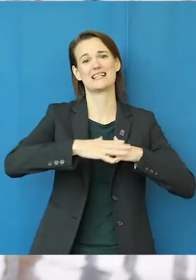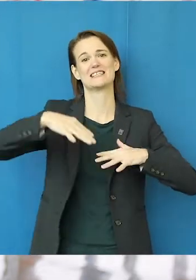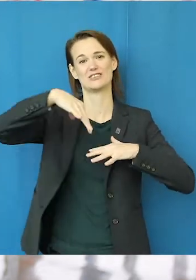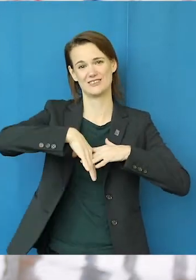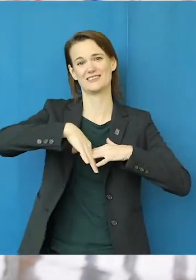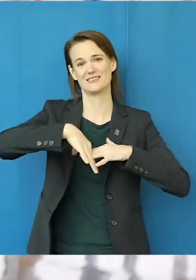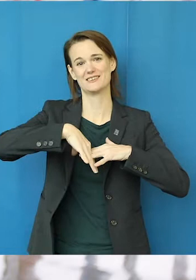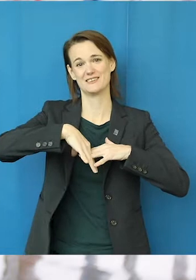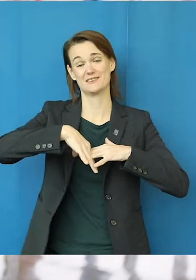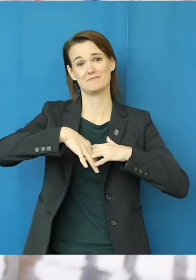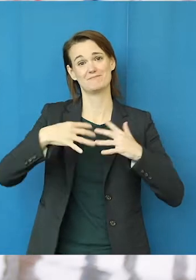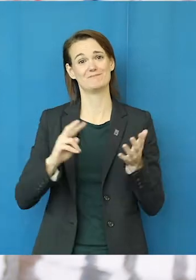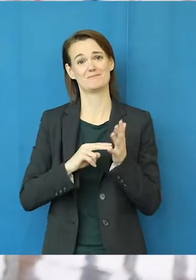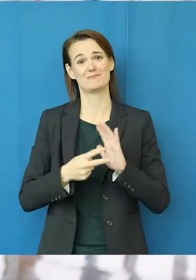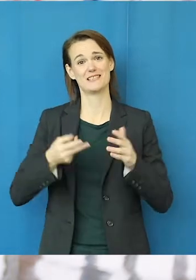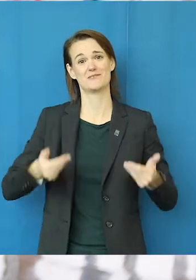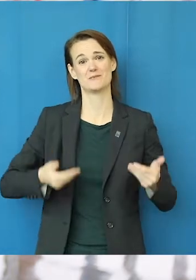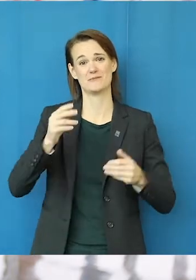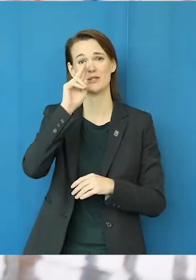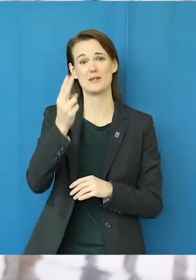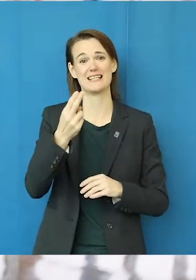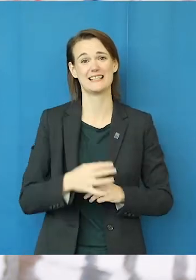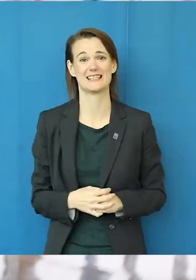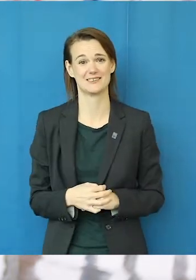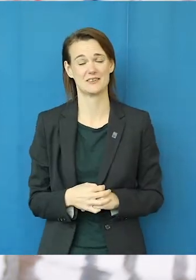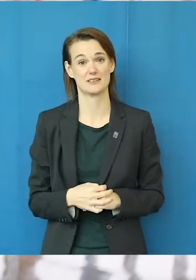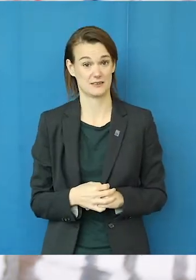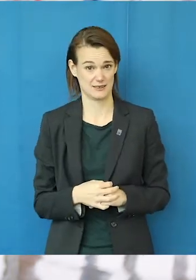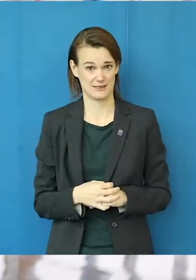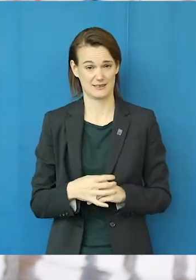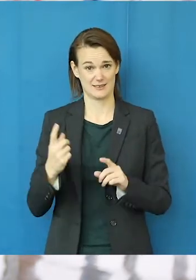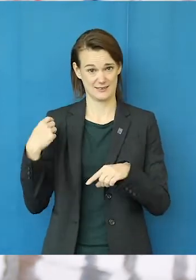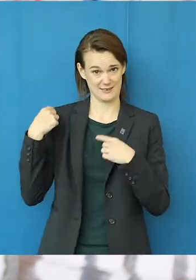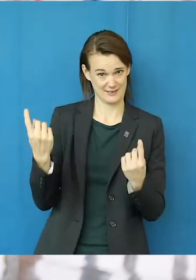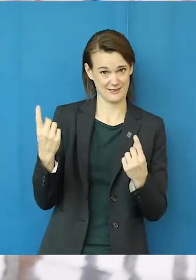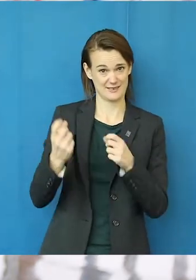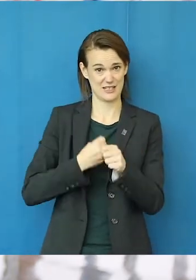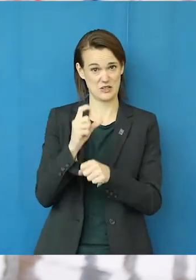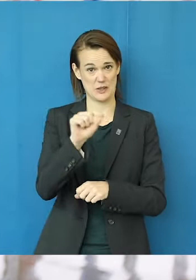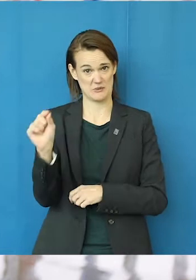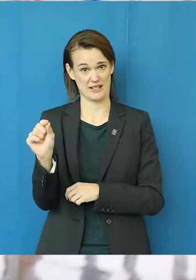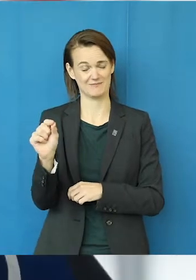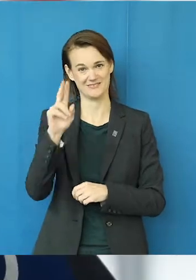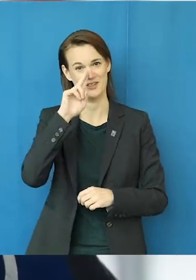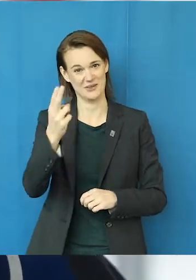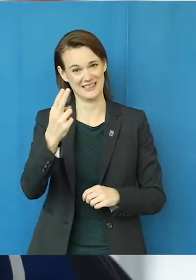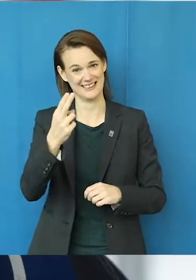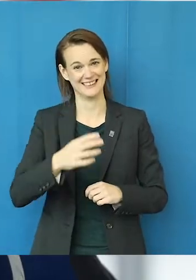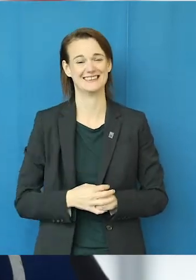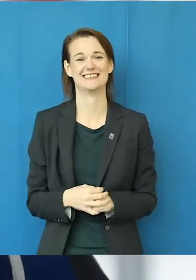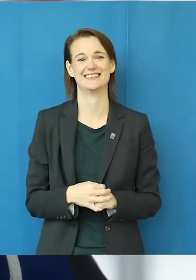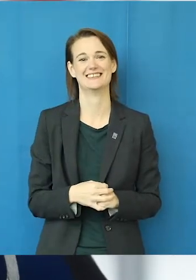is one thing that makes me unique. And if there's one word that could describe this past year, it would be unique.